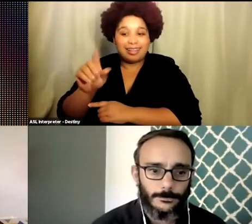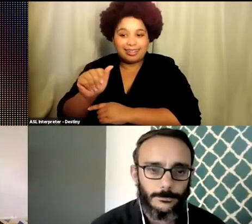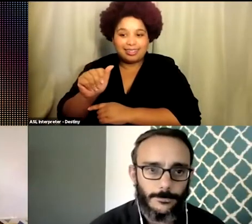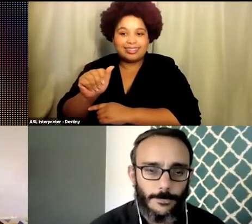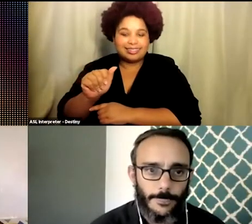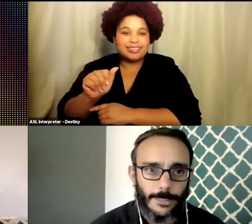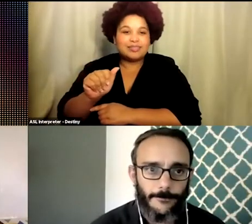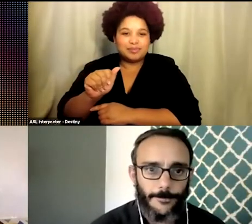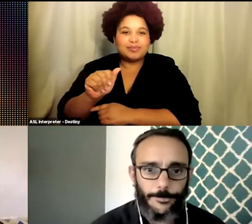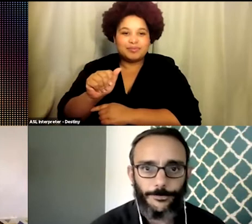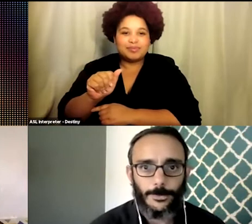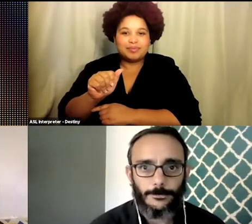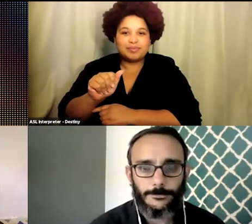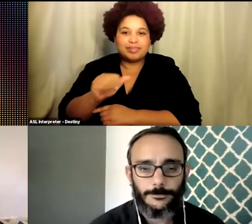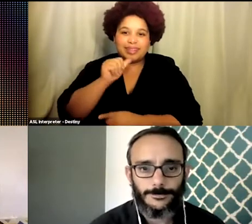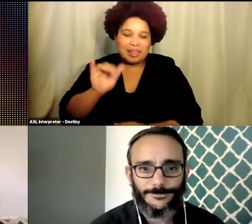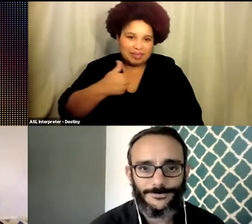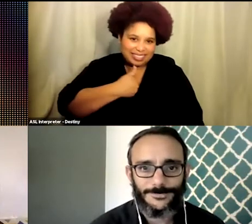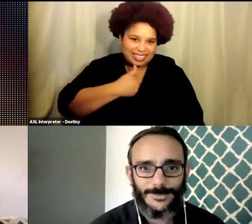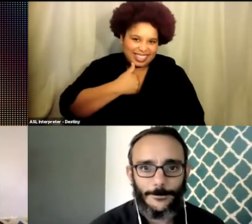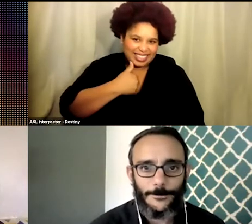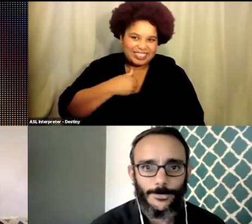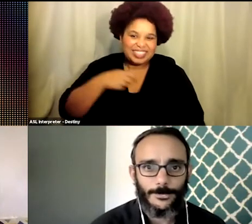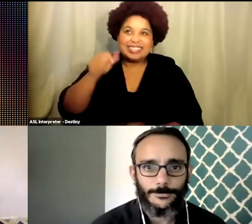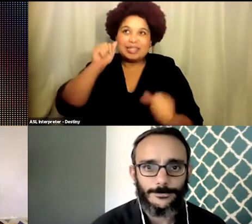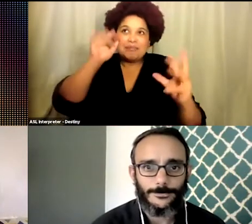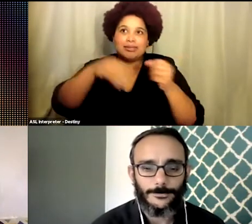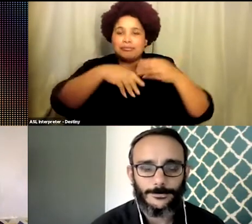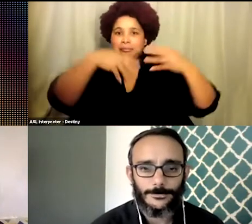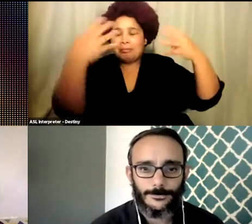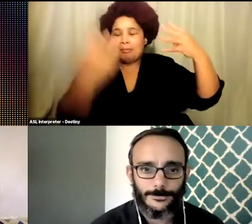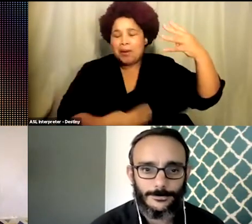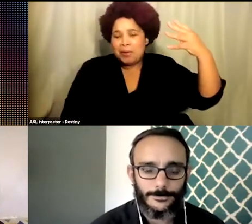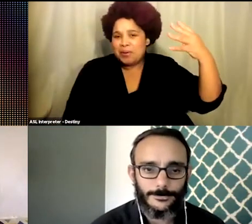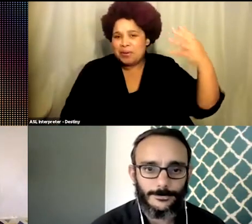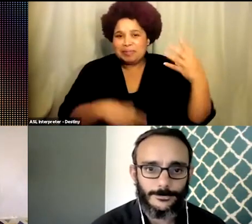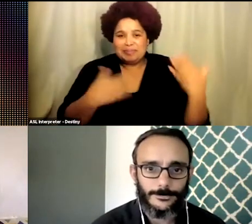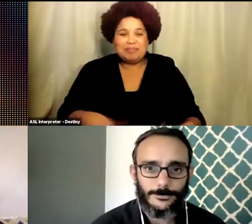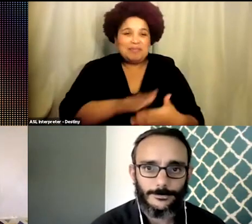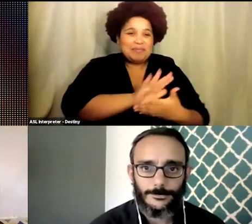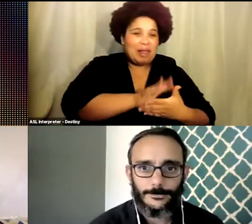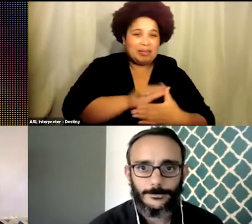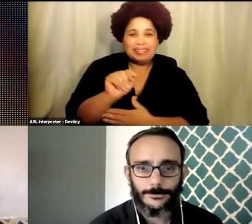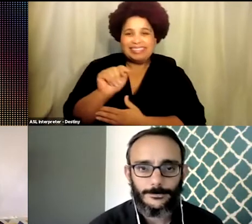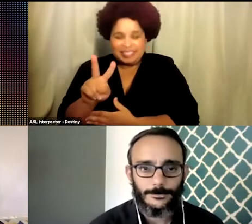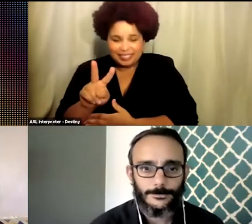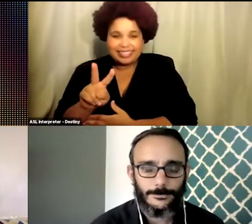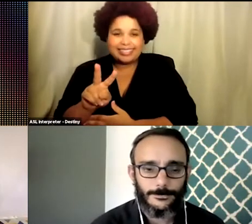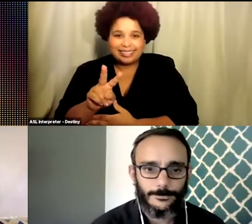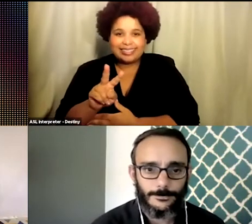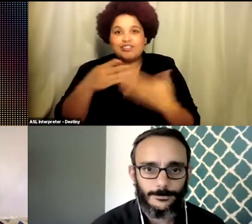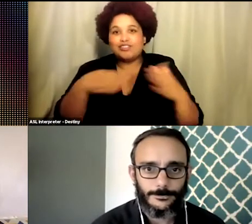Azita also, not unlike myself, has an incredible list of credits in film and television, from